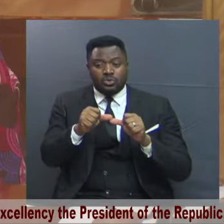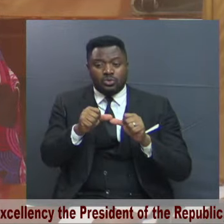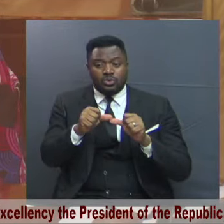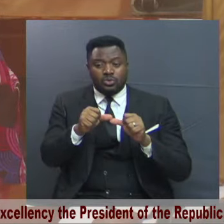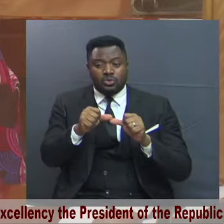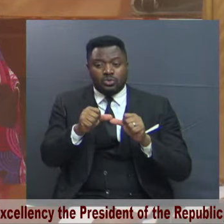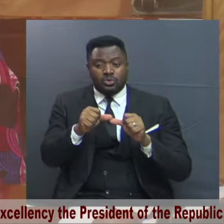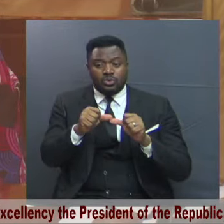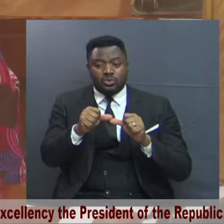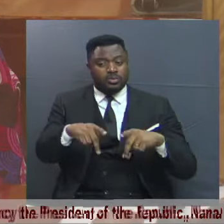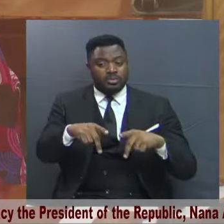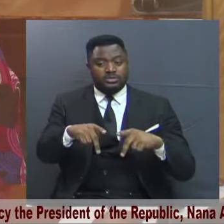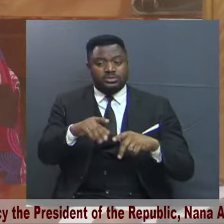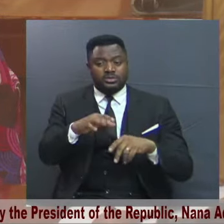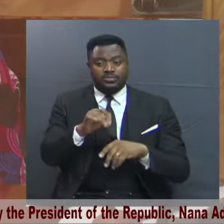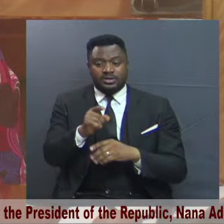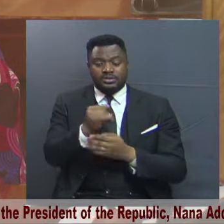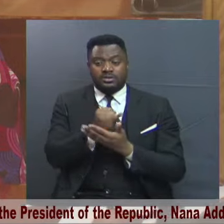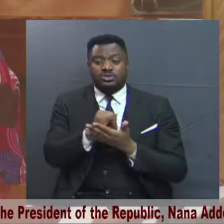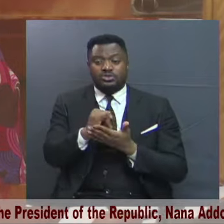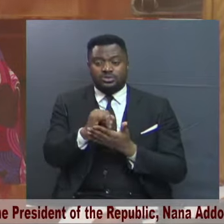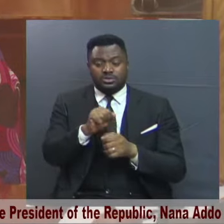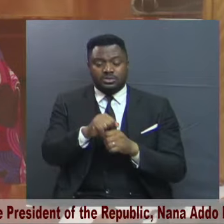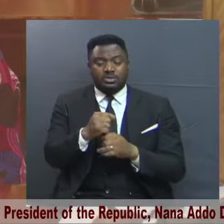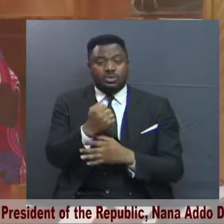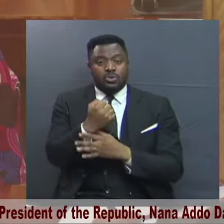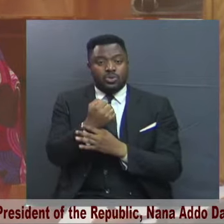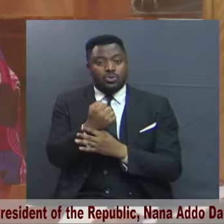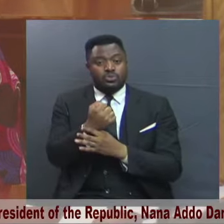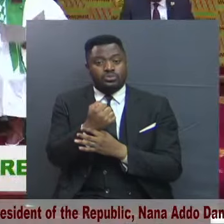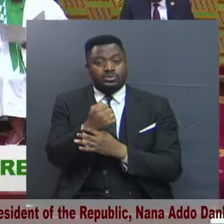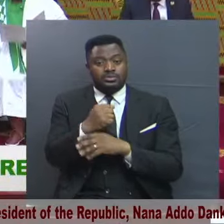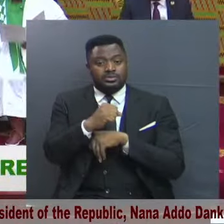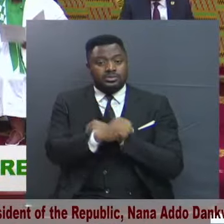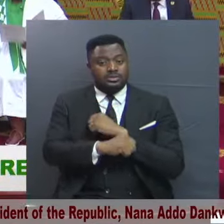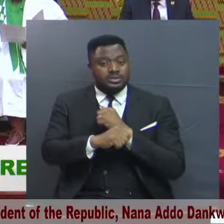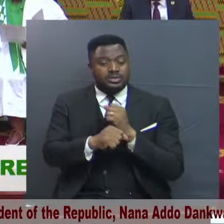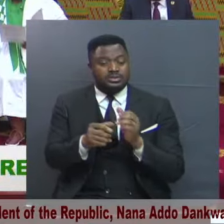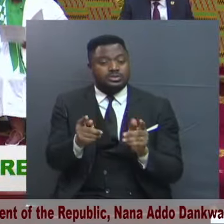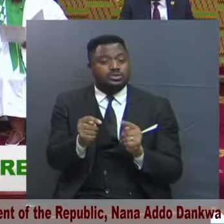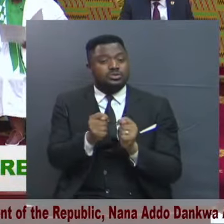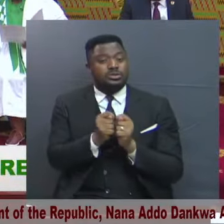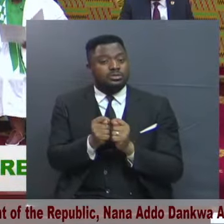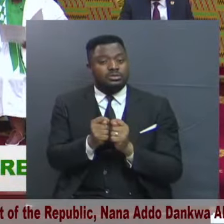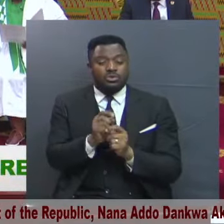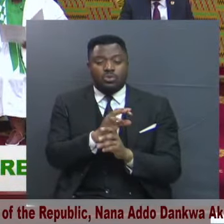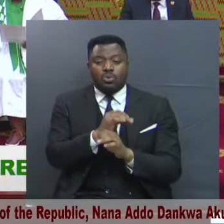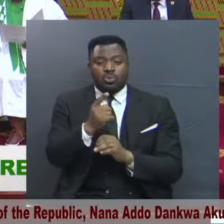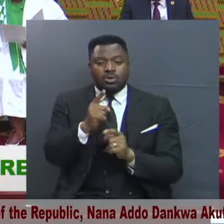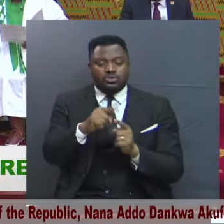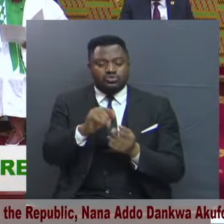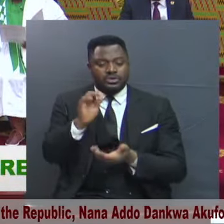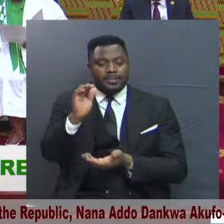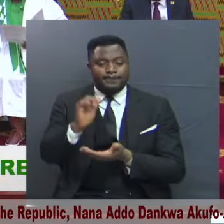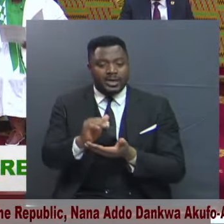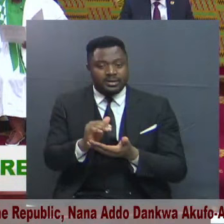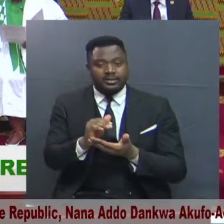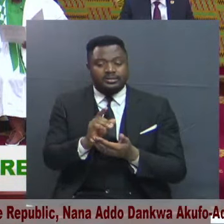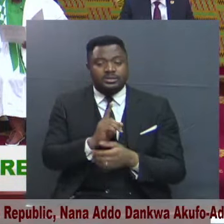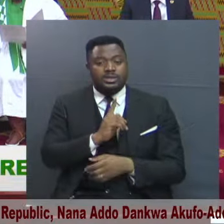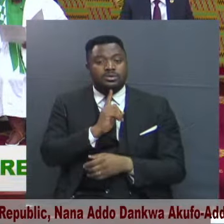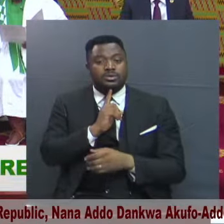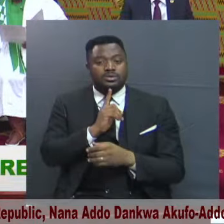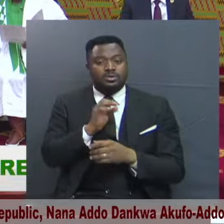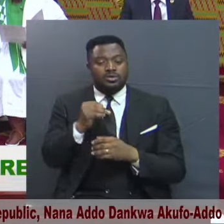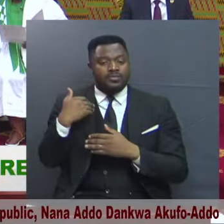performance of the institutions that hold the state together but nobody should undermine the Integrity of the arms of